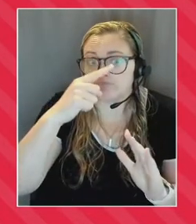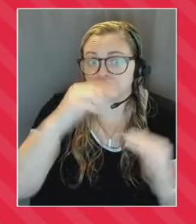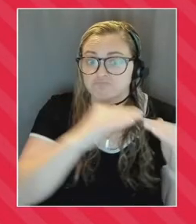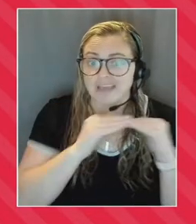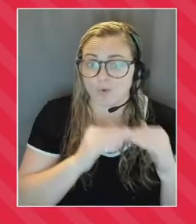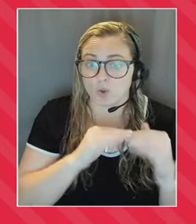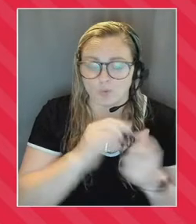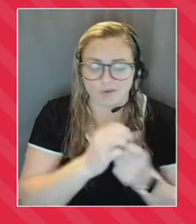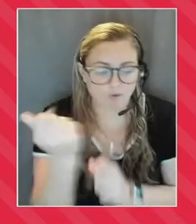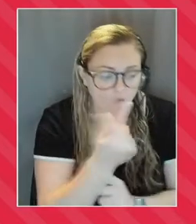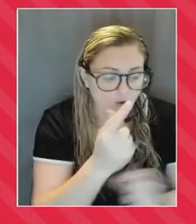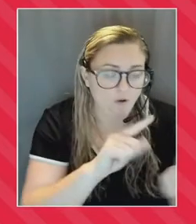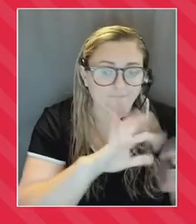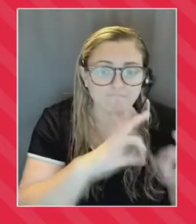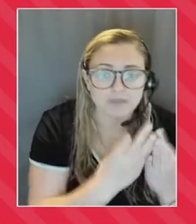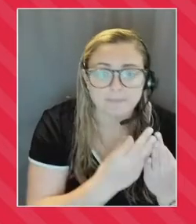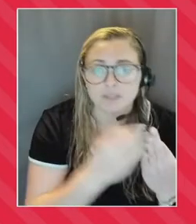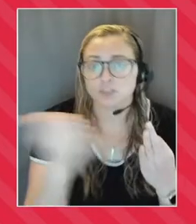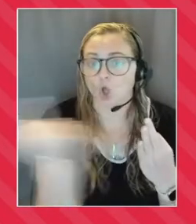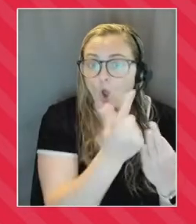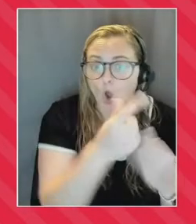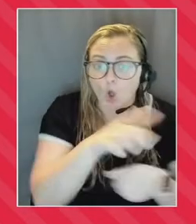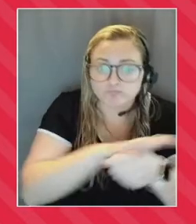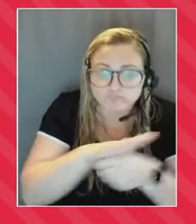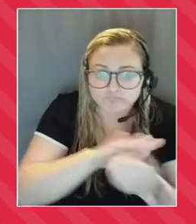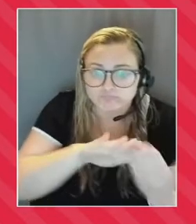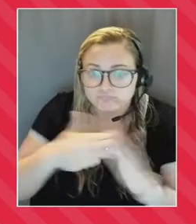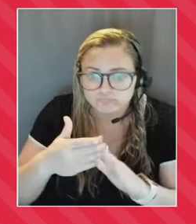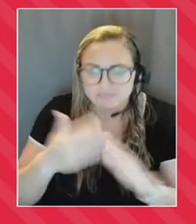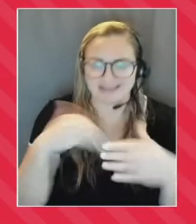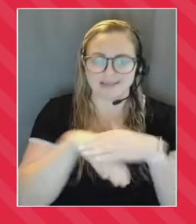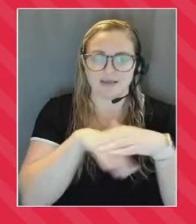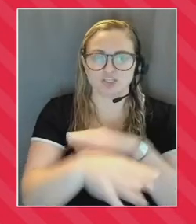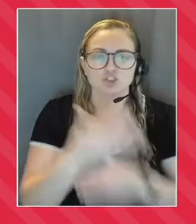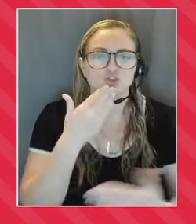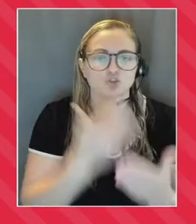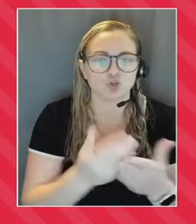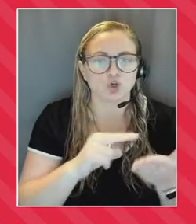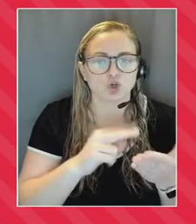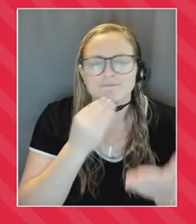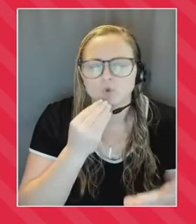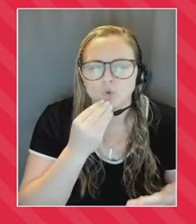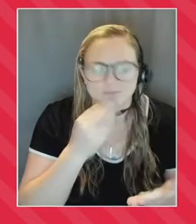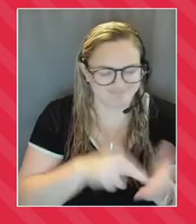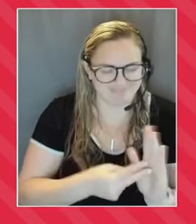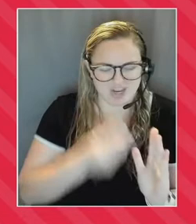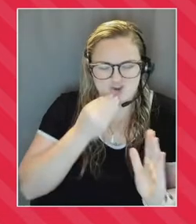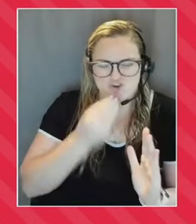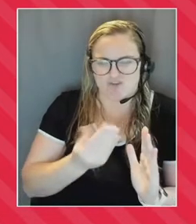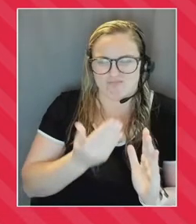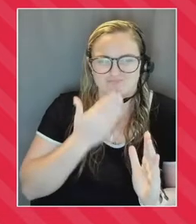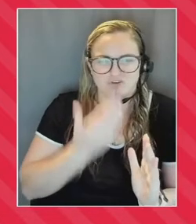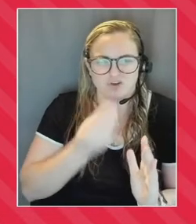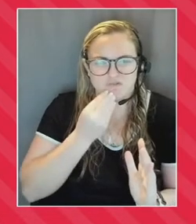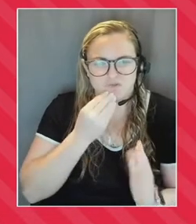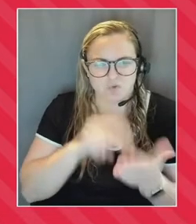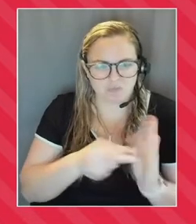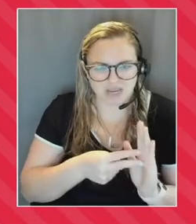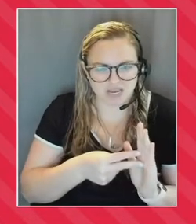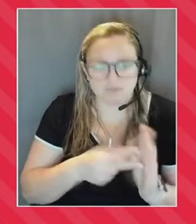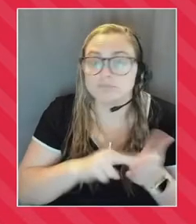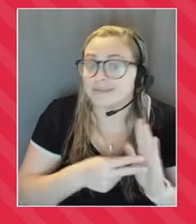in every zip code in America has access to good food. And what does that mean, good food? That means food that's